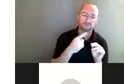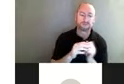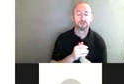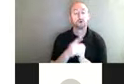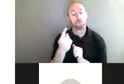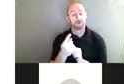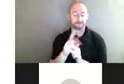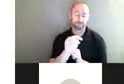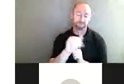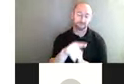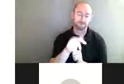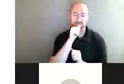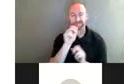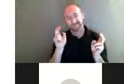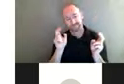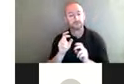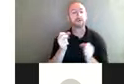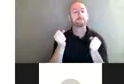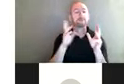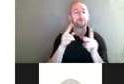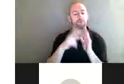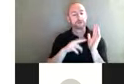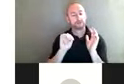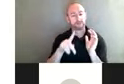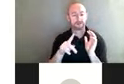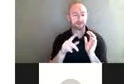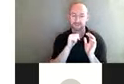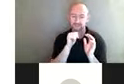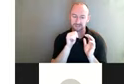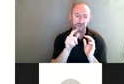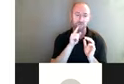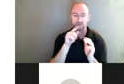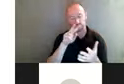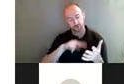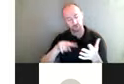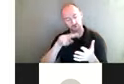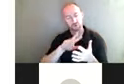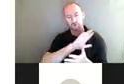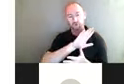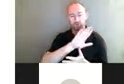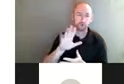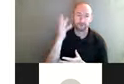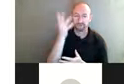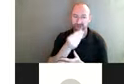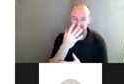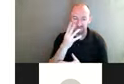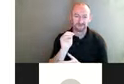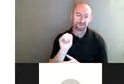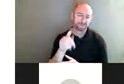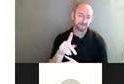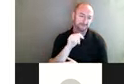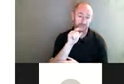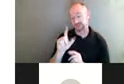secret is that most of your map readers are not going to spend much time actually looking at your beautiful, carefully crafted